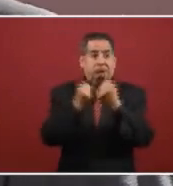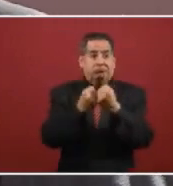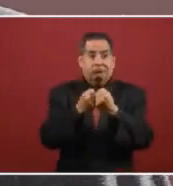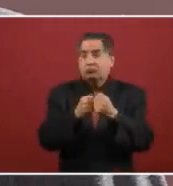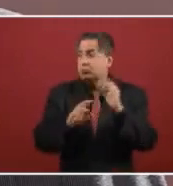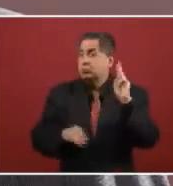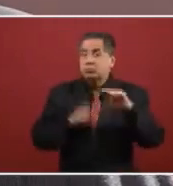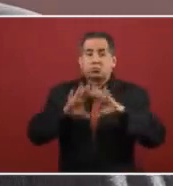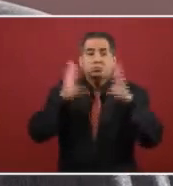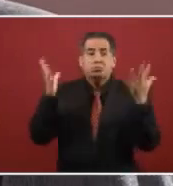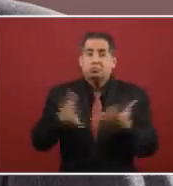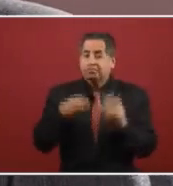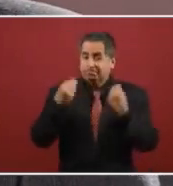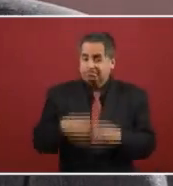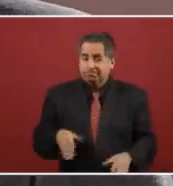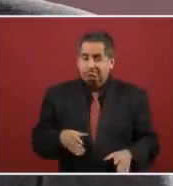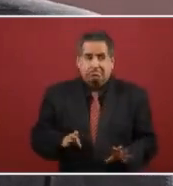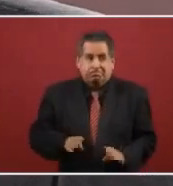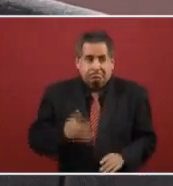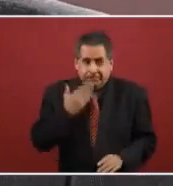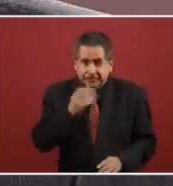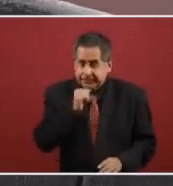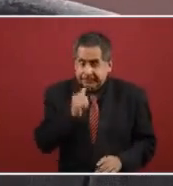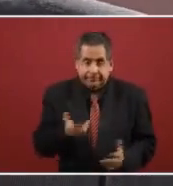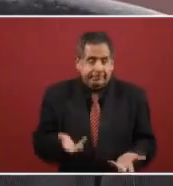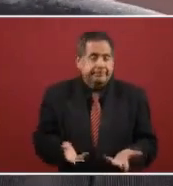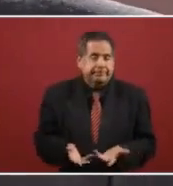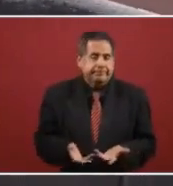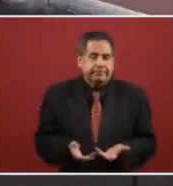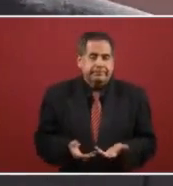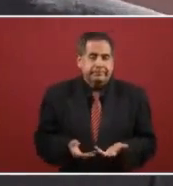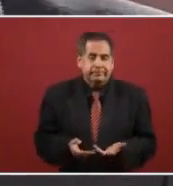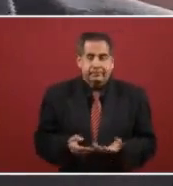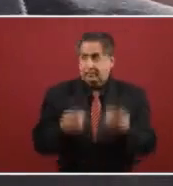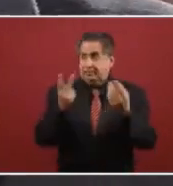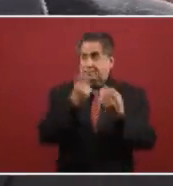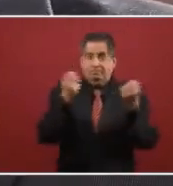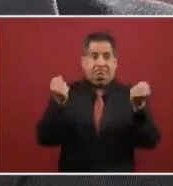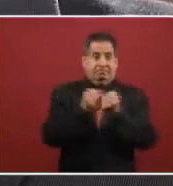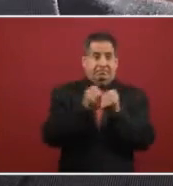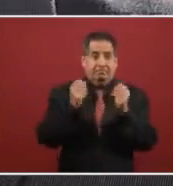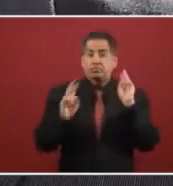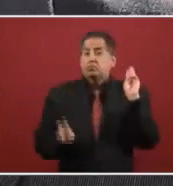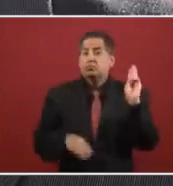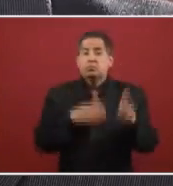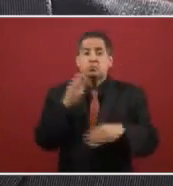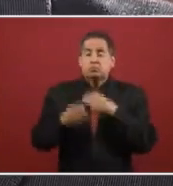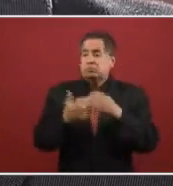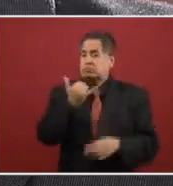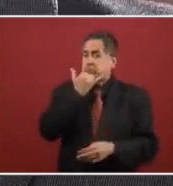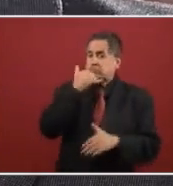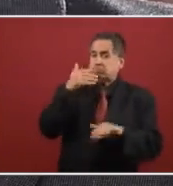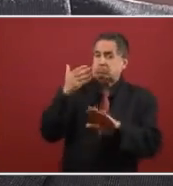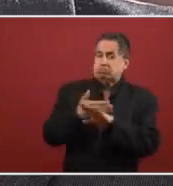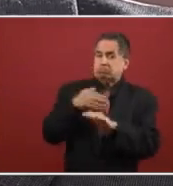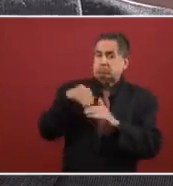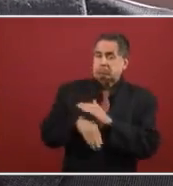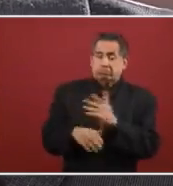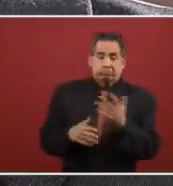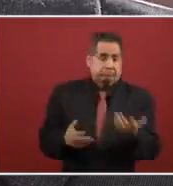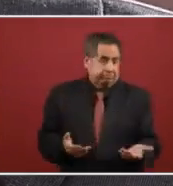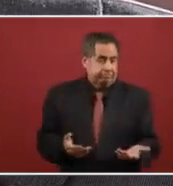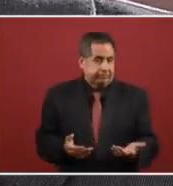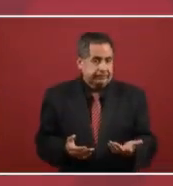benefit anybody, this commercial war. Esto afecta a la economía This mundial. affects the world